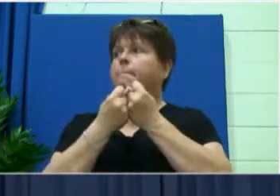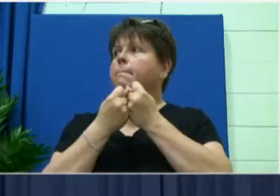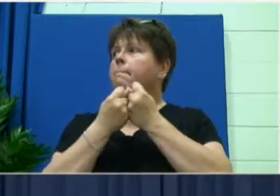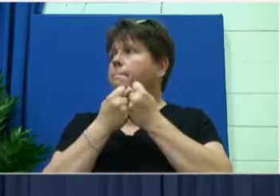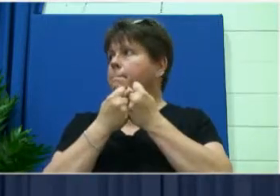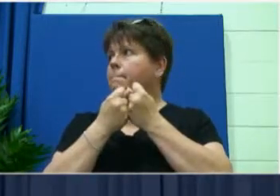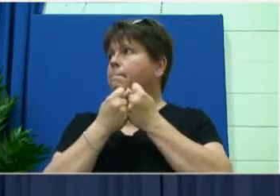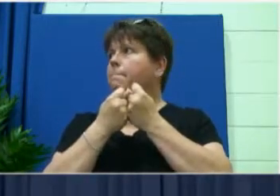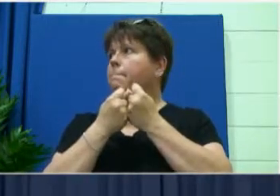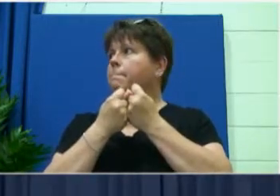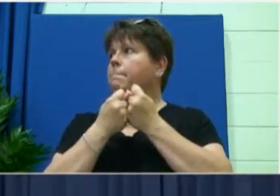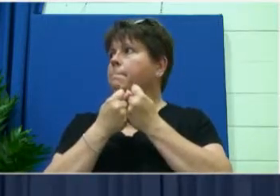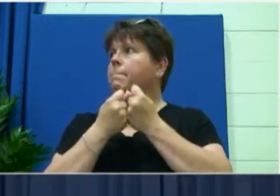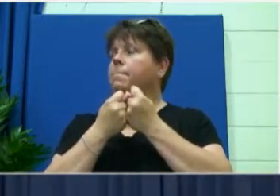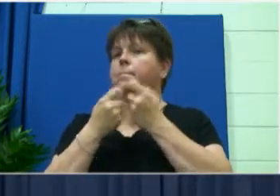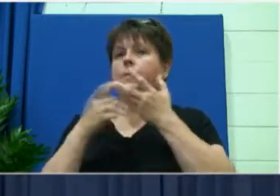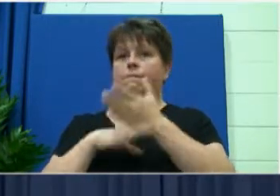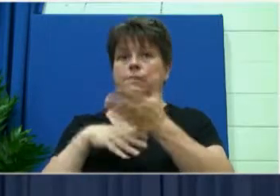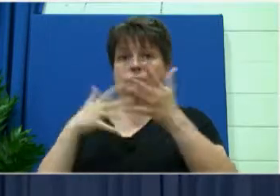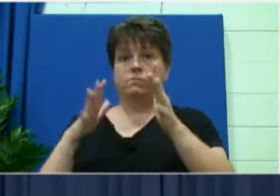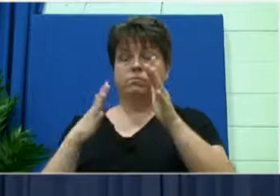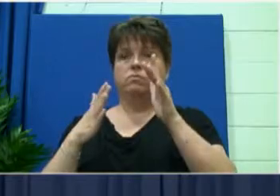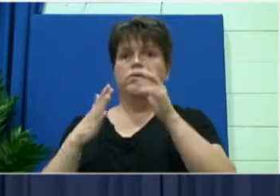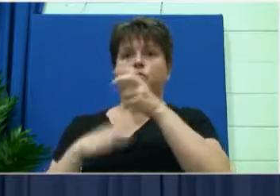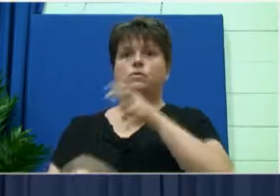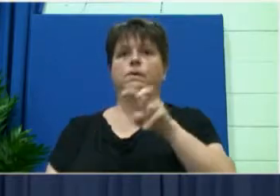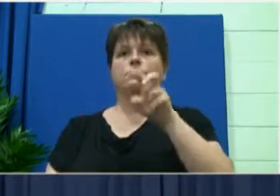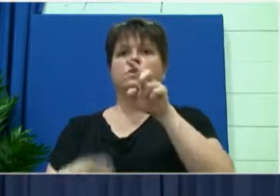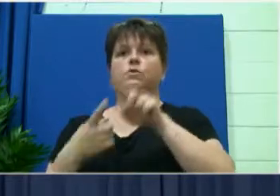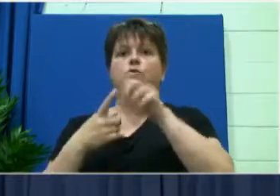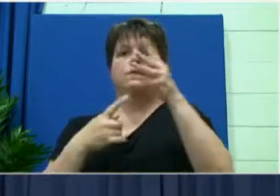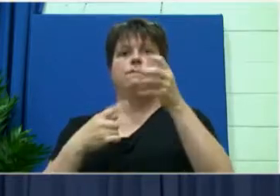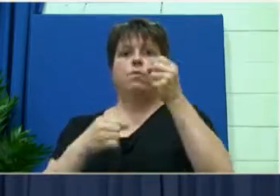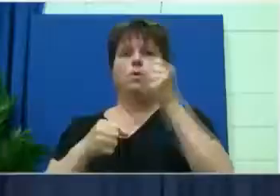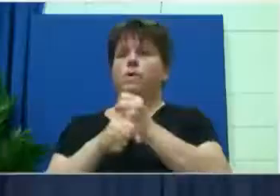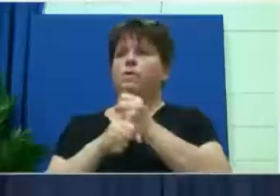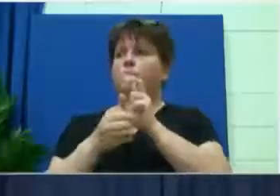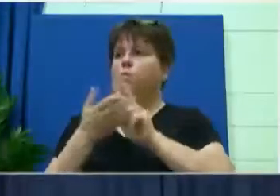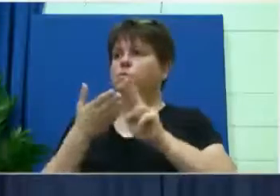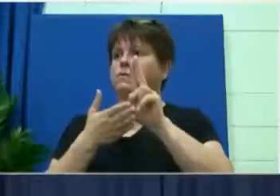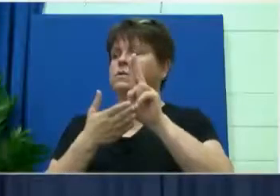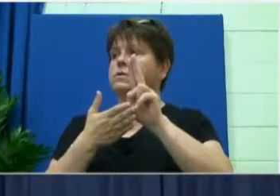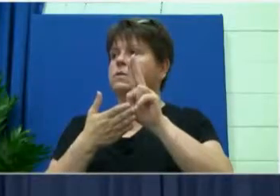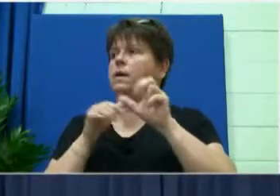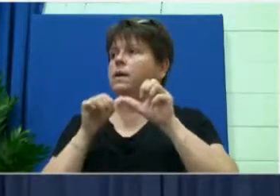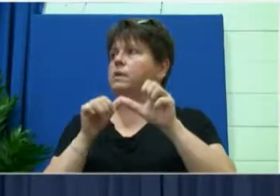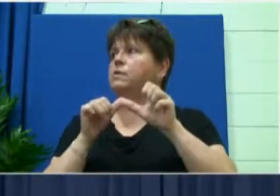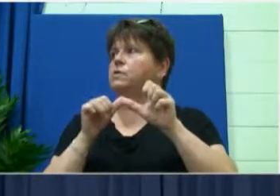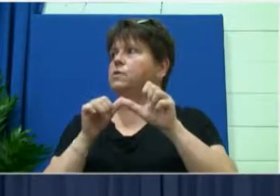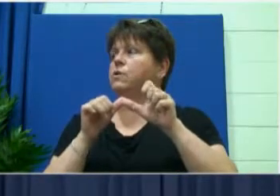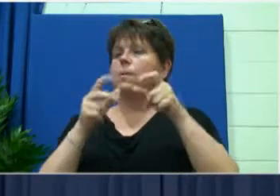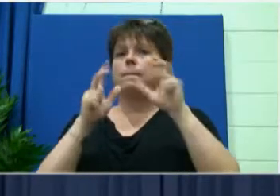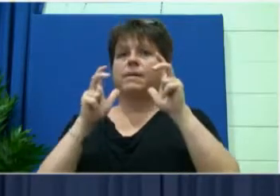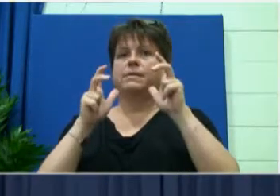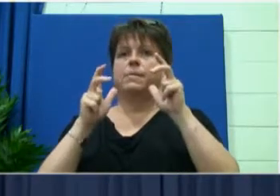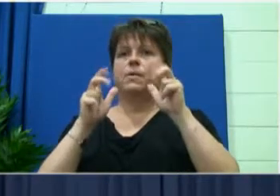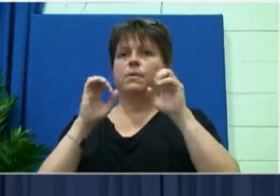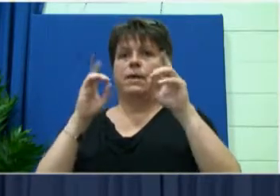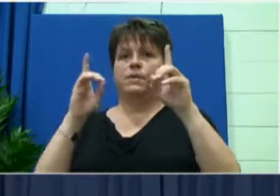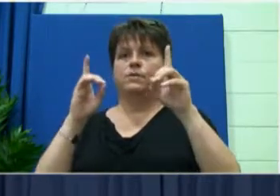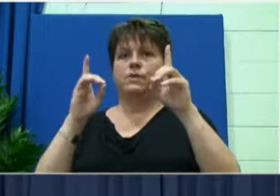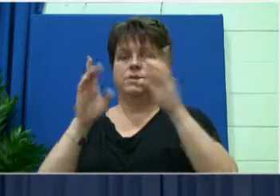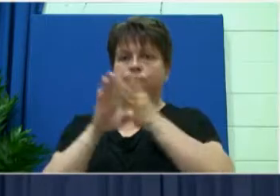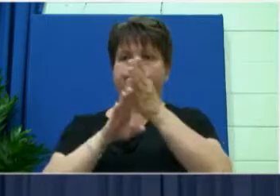team. After graduation, he plans to transfer to a four-year university and continue his basketball and